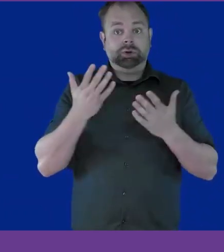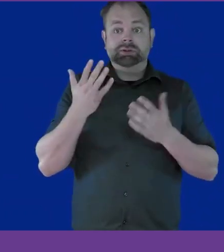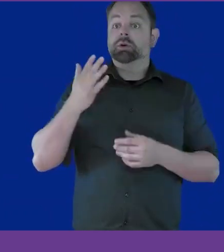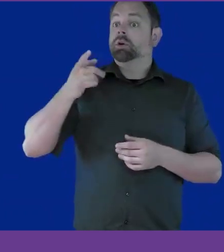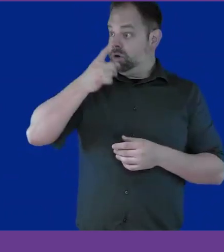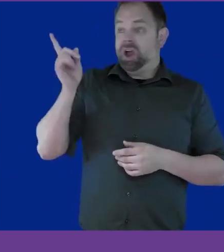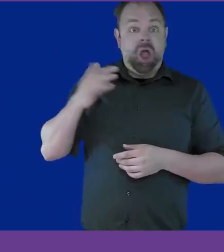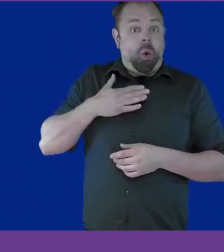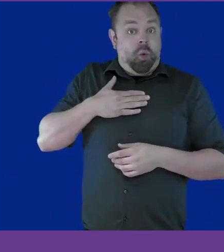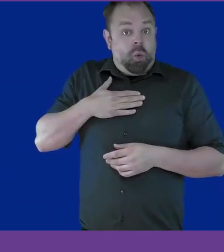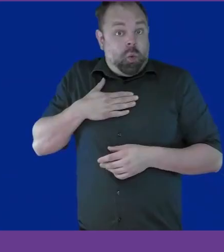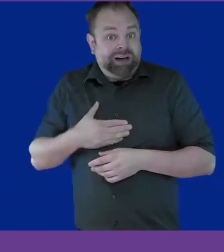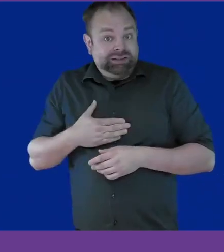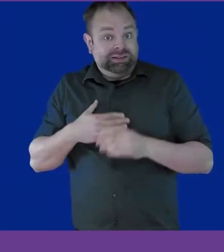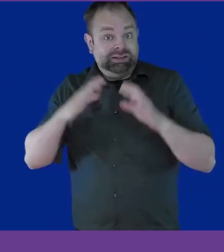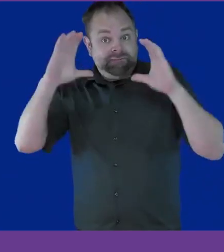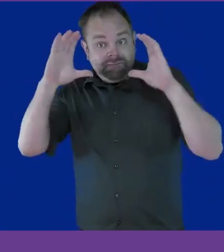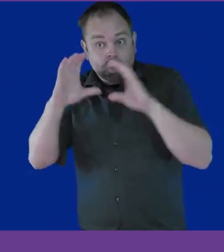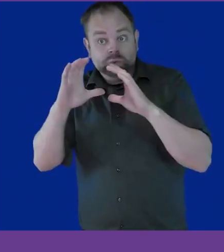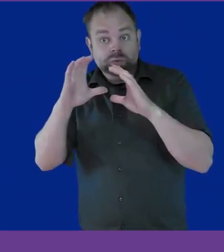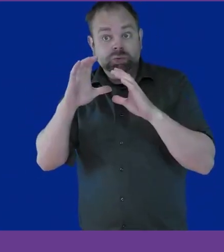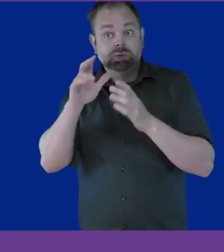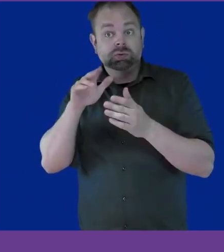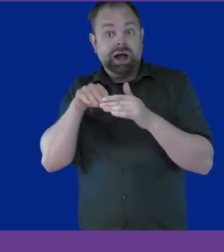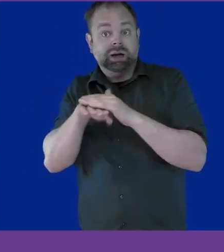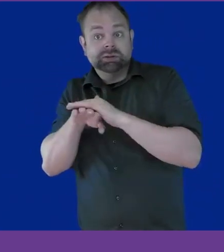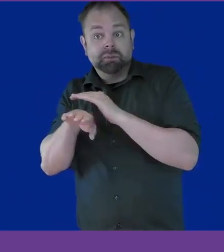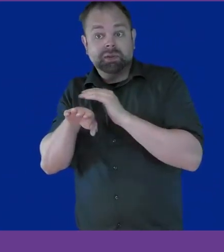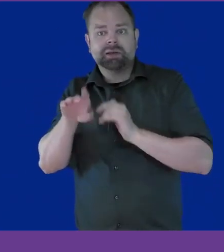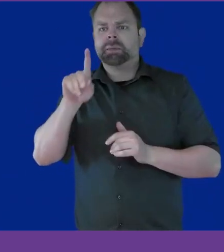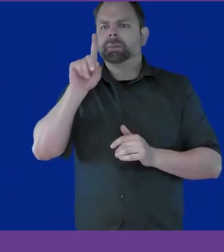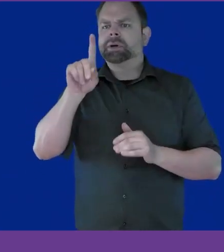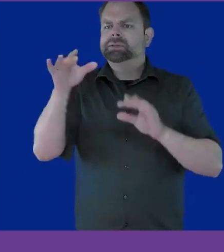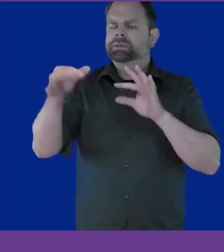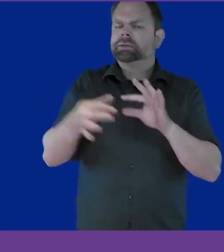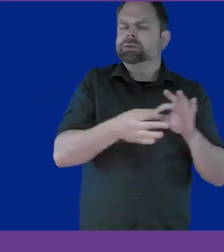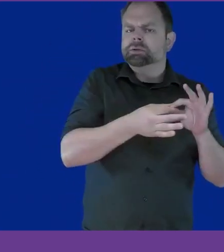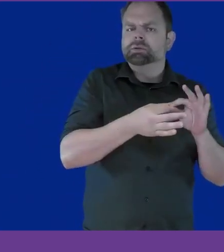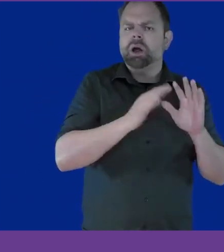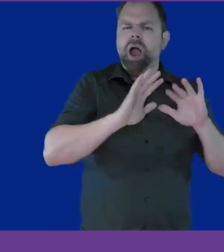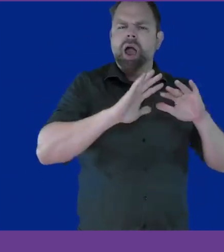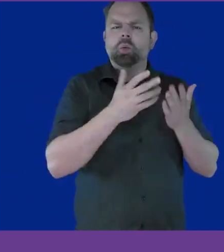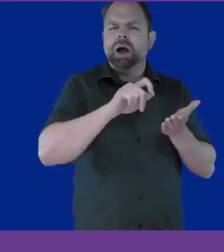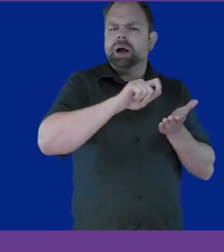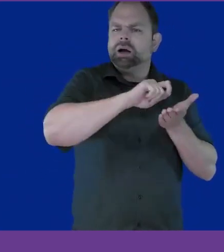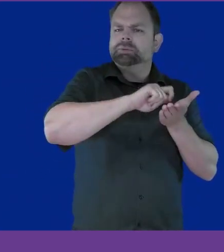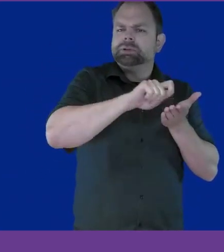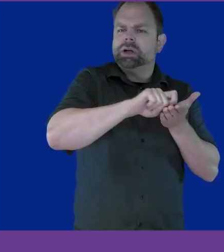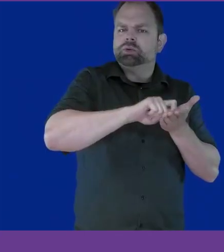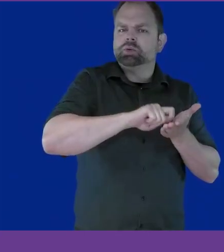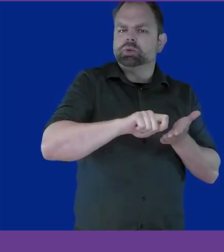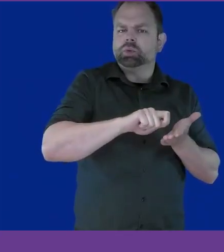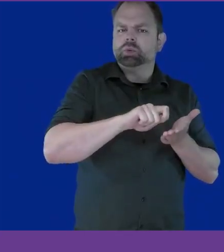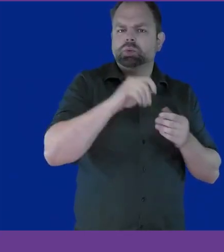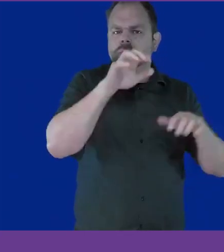a multi-factor authentication solution, it's very often difficult to persuade the person at the bank that I actually